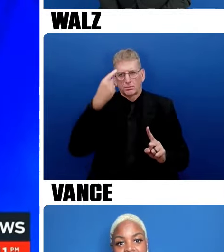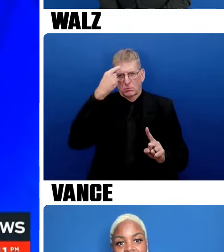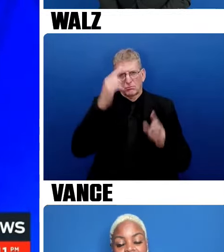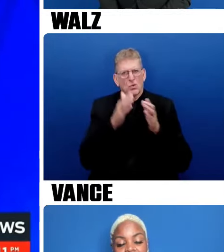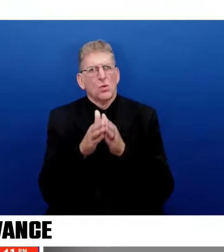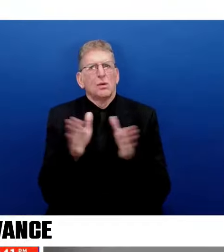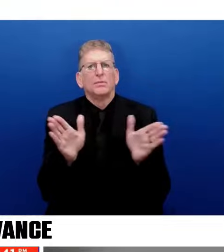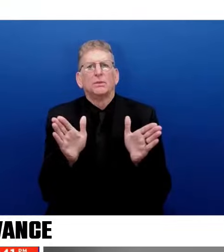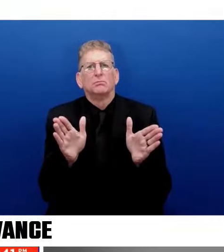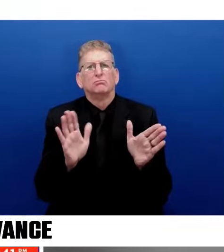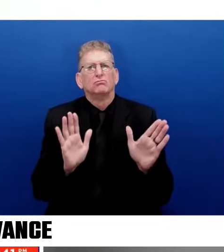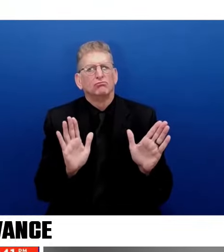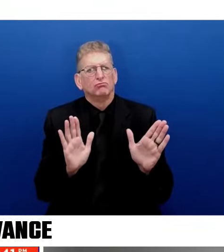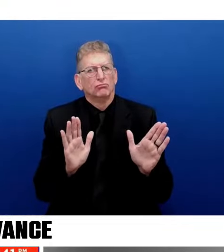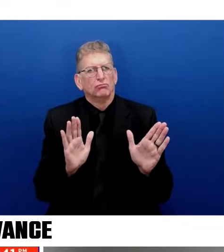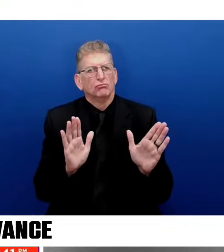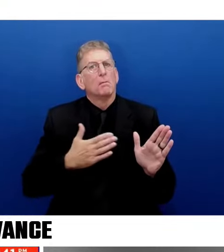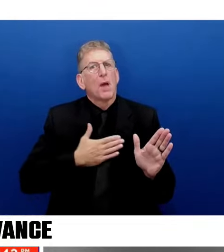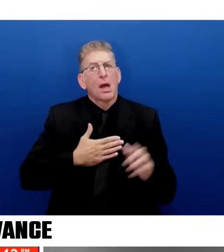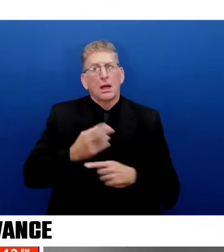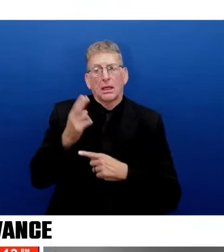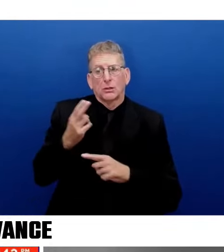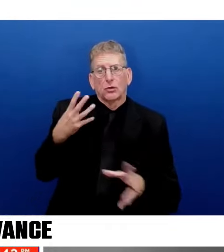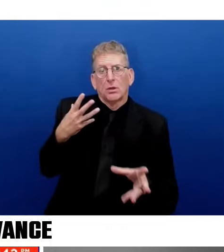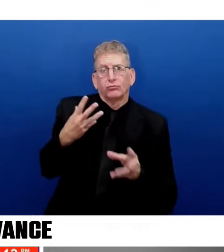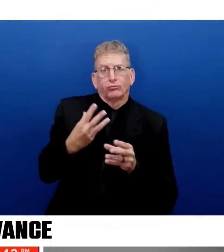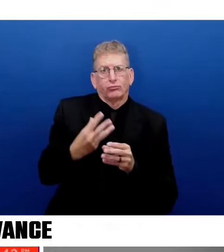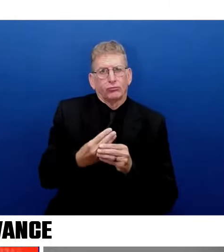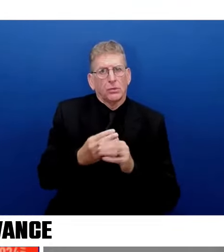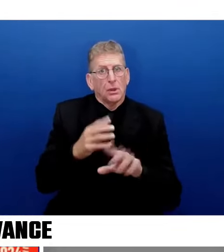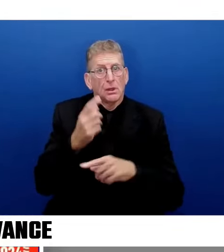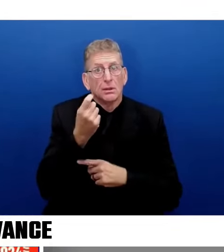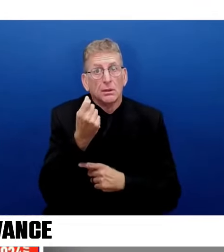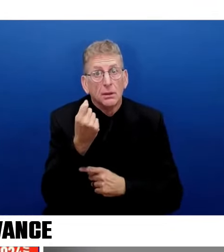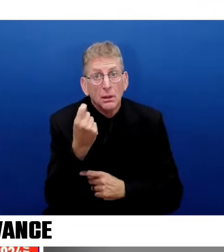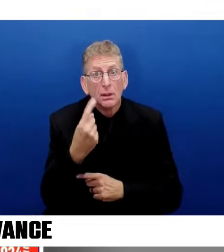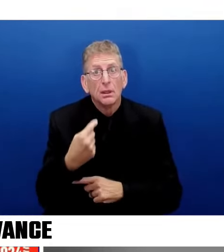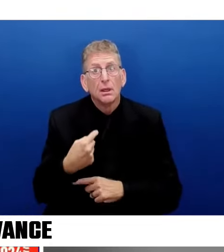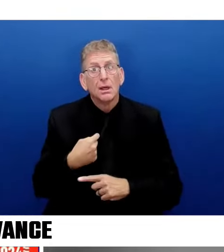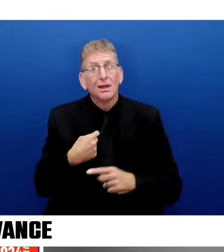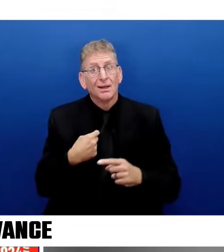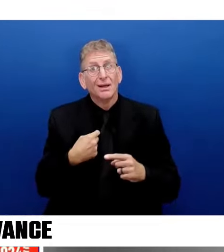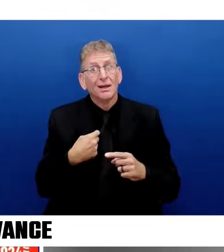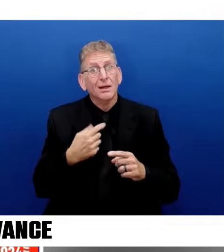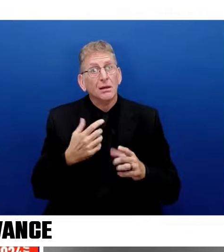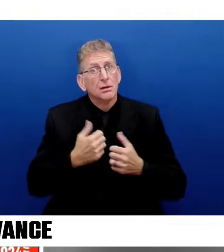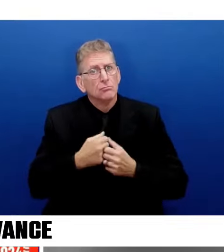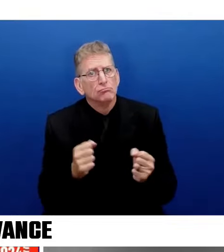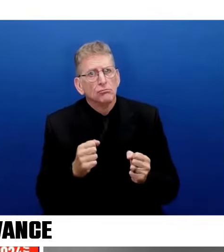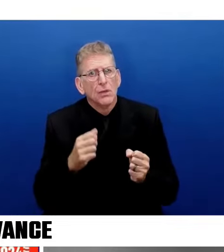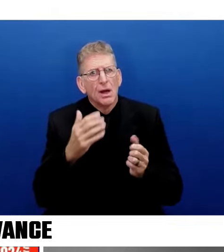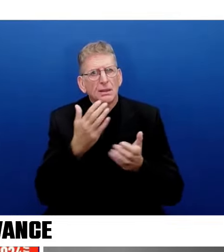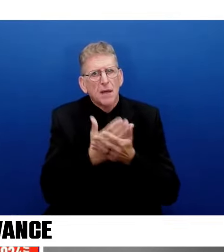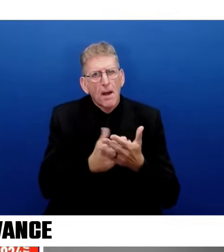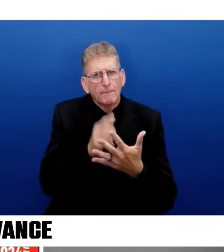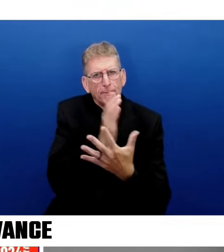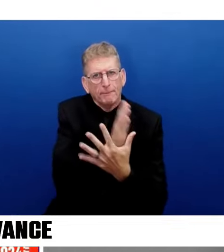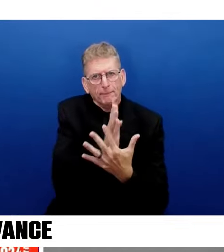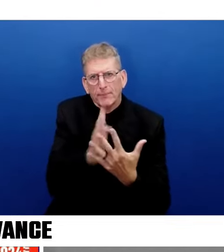media stories that turned out to be dishonest fabrications of his record. But most importantly, Donald Trump delivered for the American people.